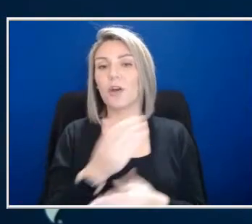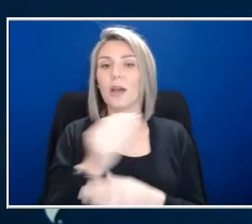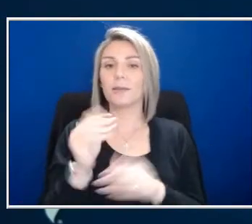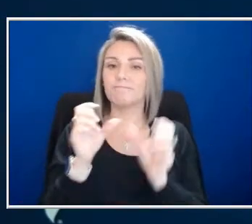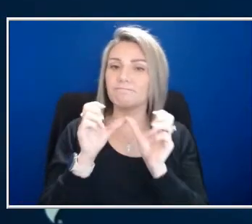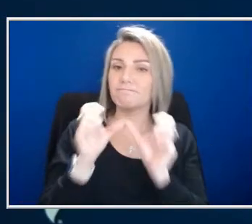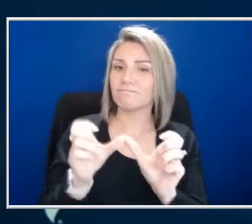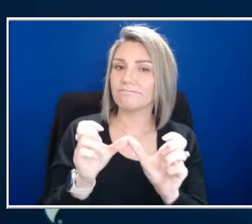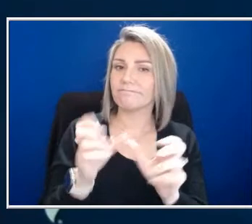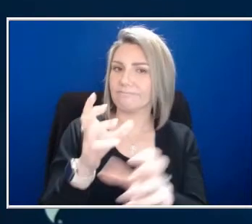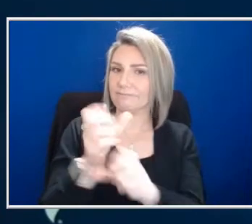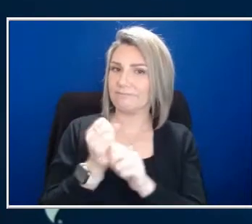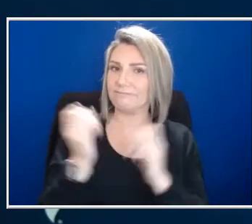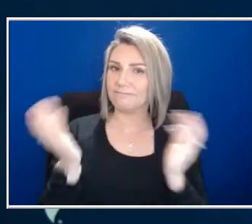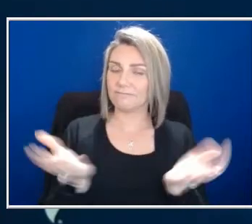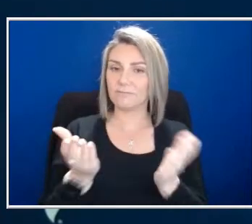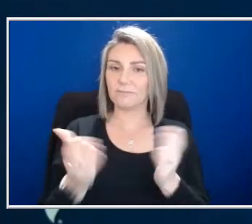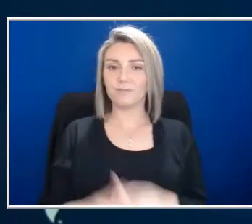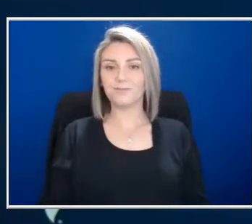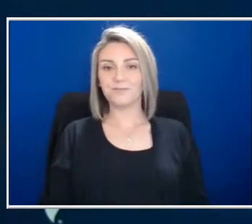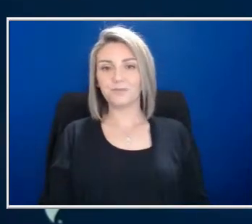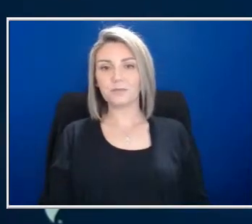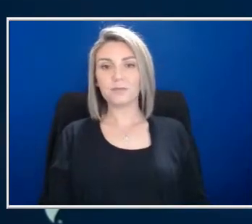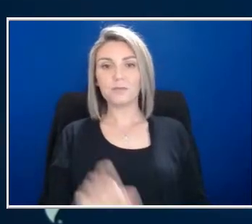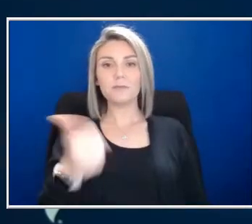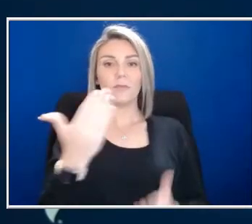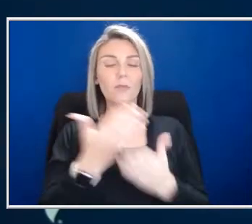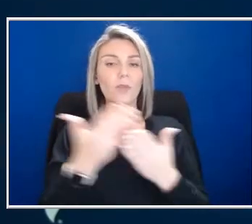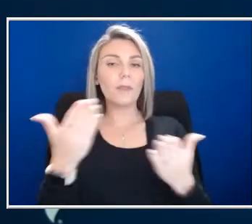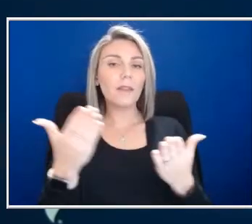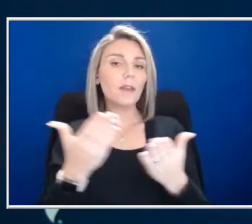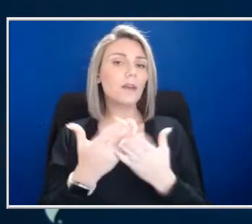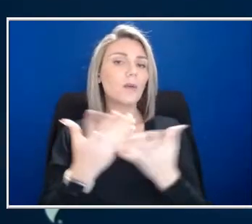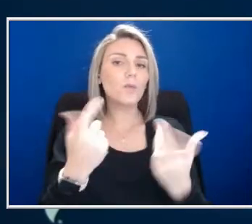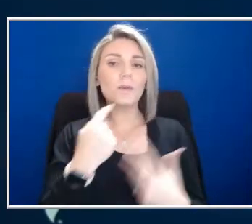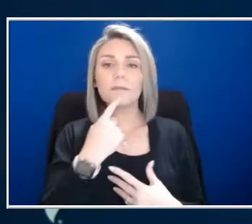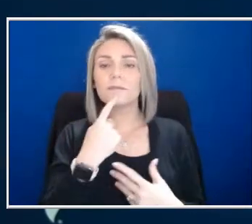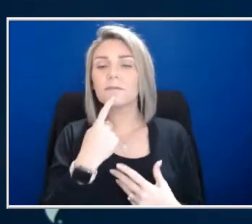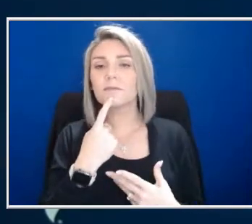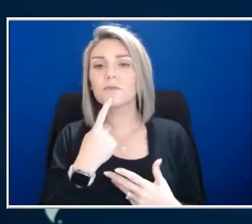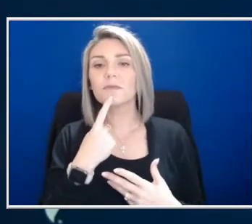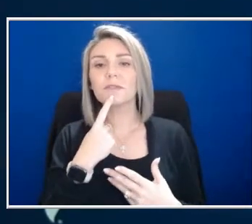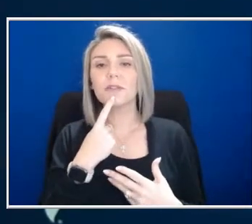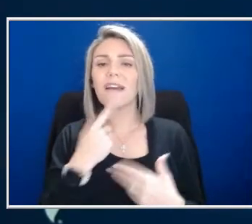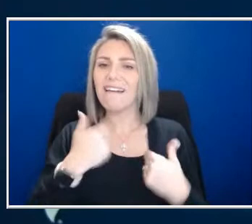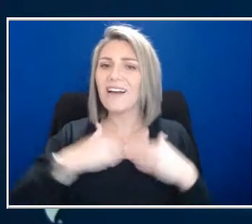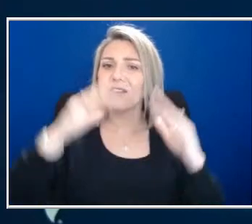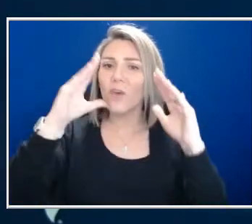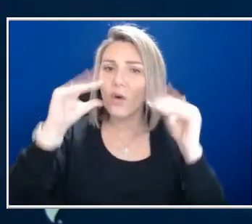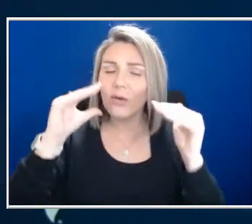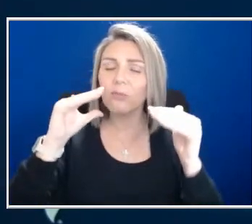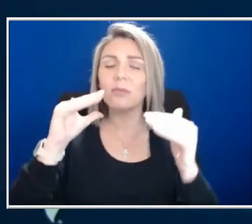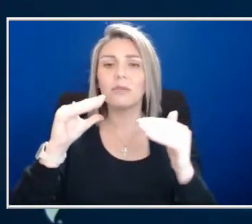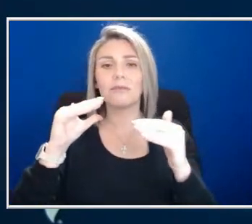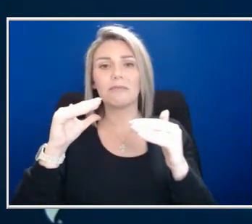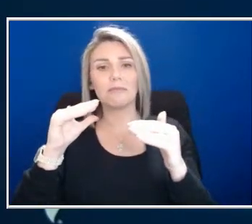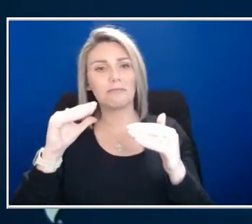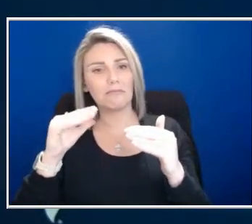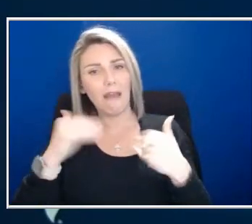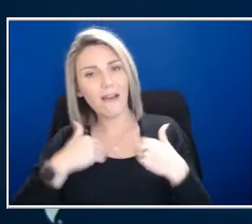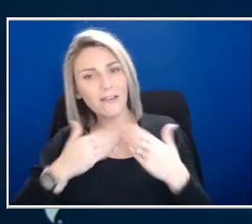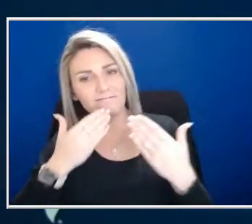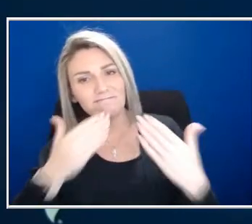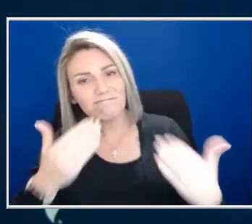here. And the other thing that I'll say is, you be hopeful, be thankful, and